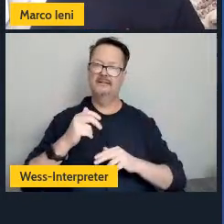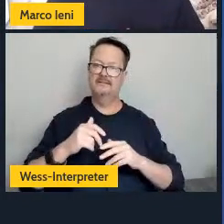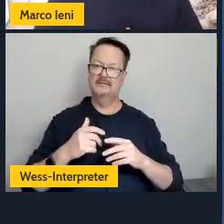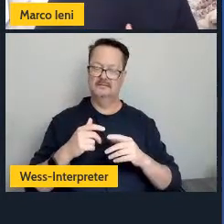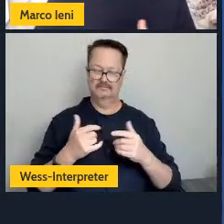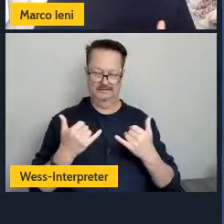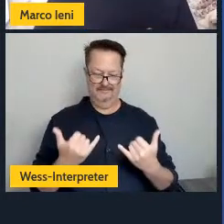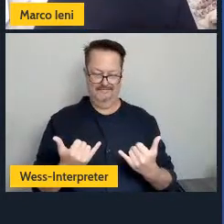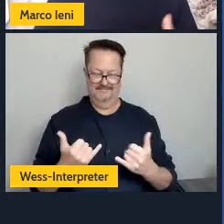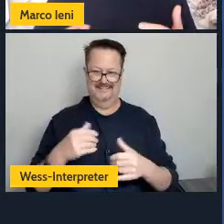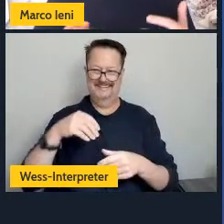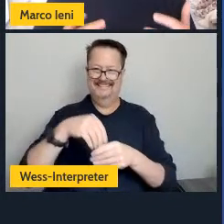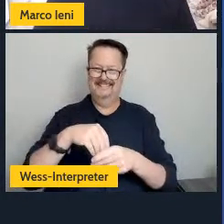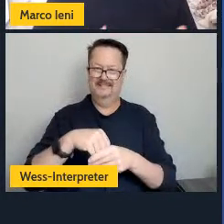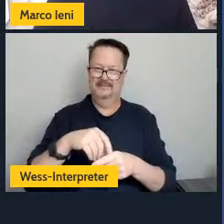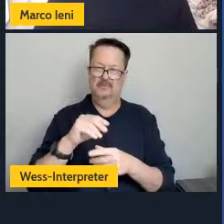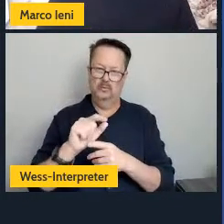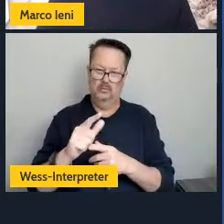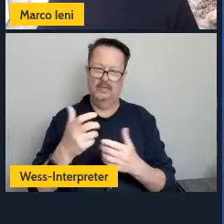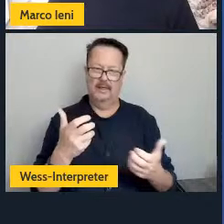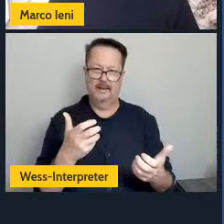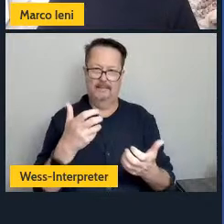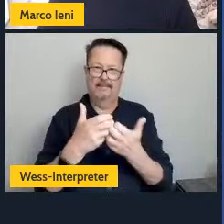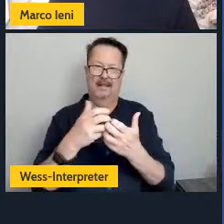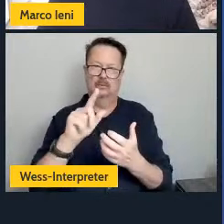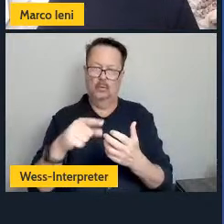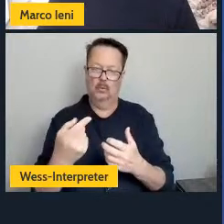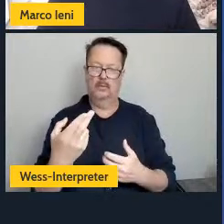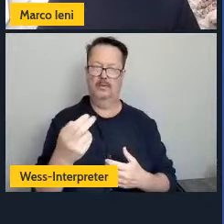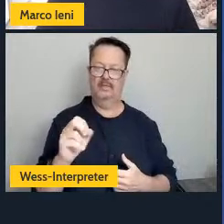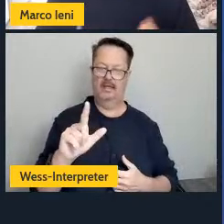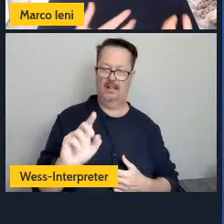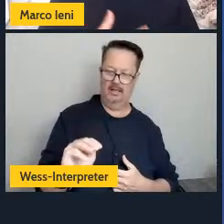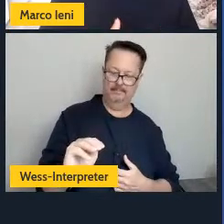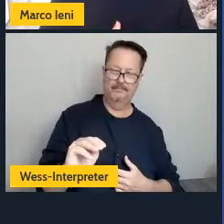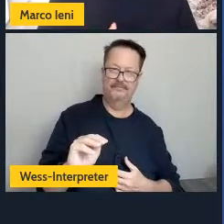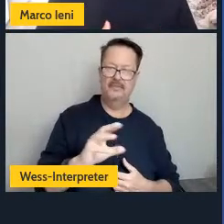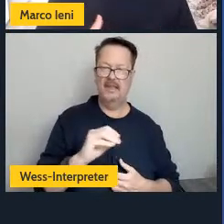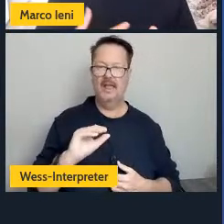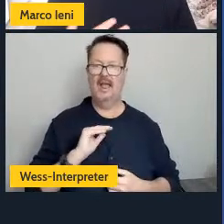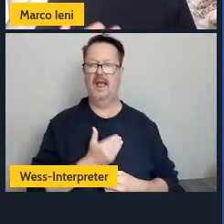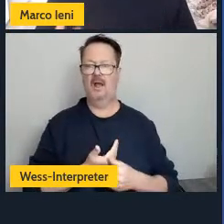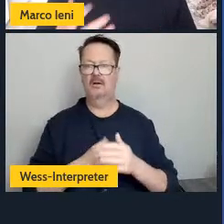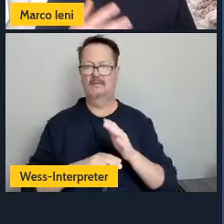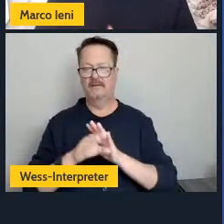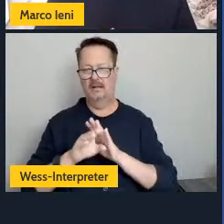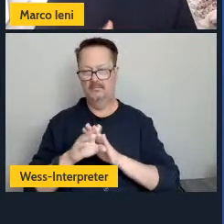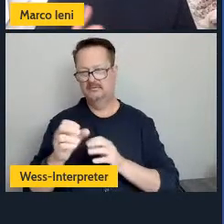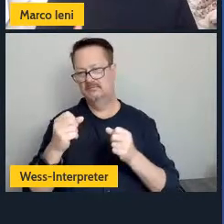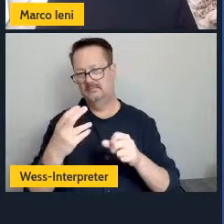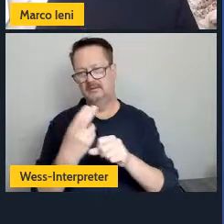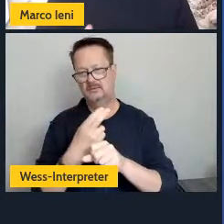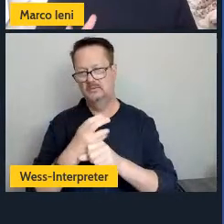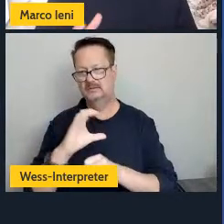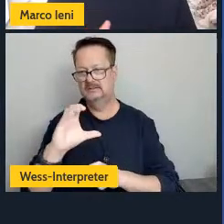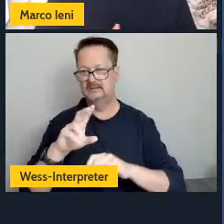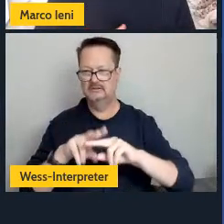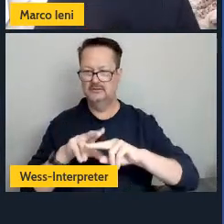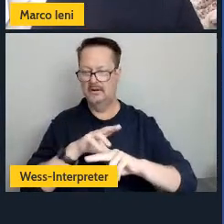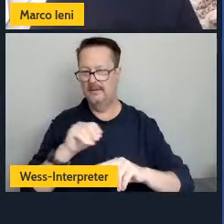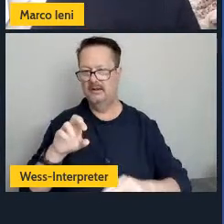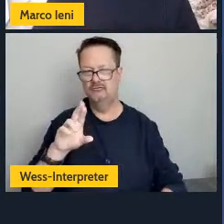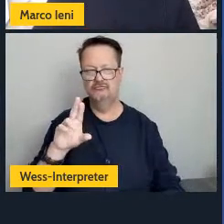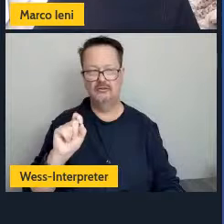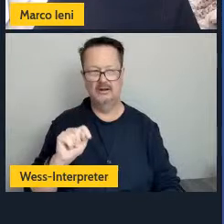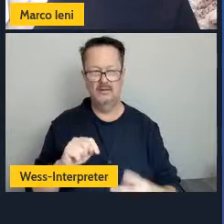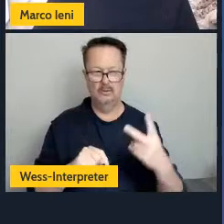internal tools compatible only with Helm. And our developers mainly use C# and Rust, which are